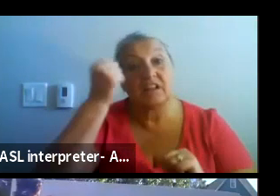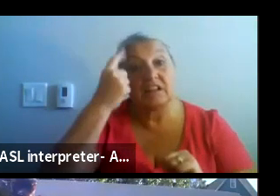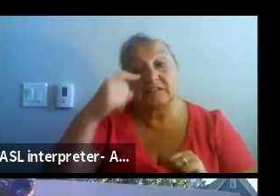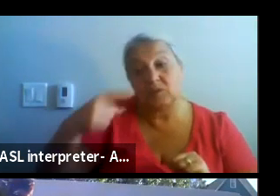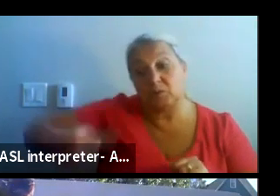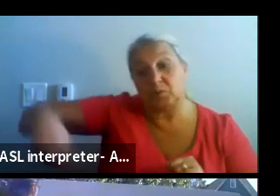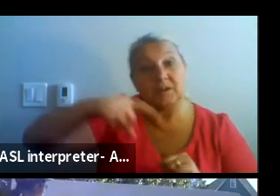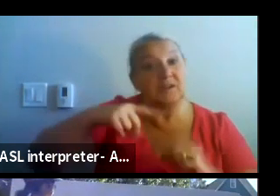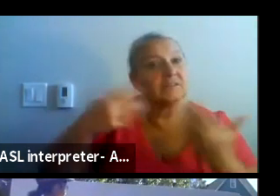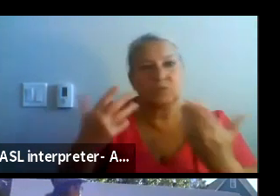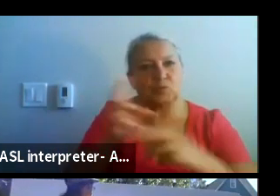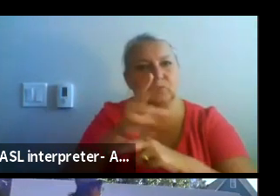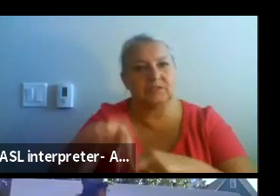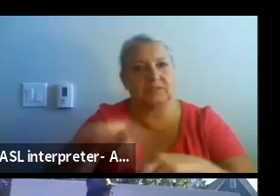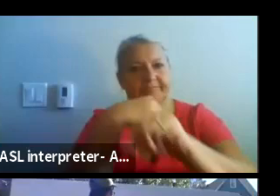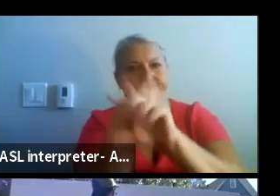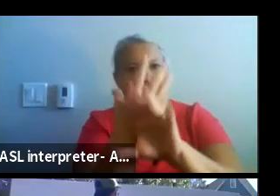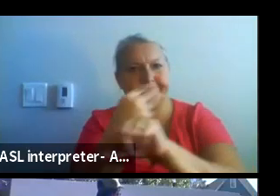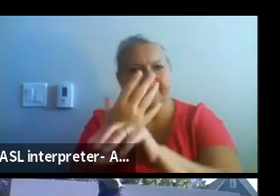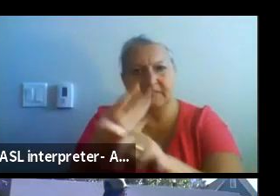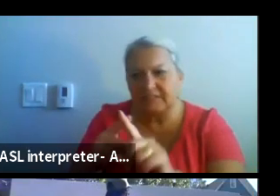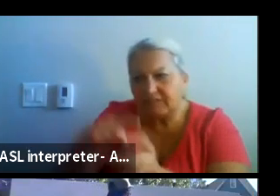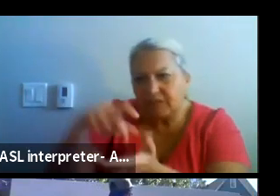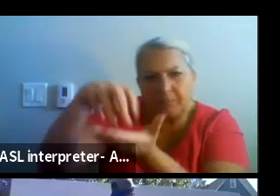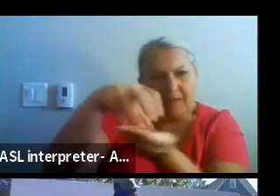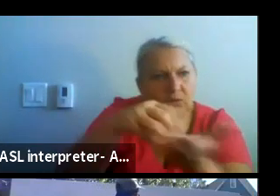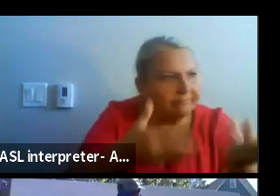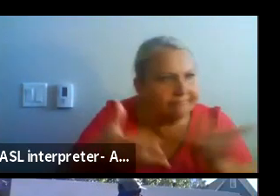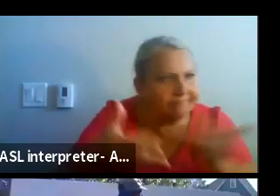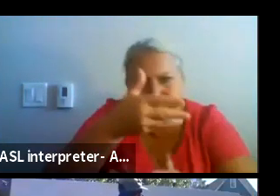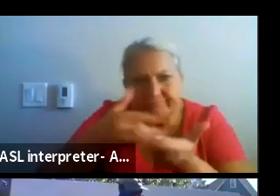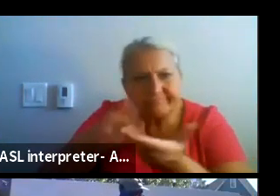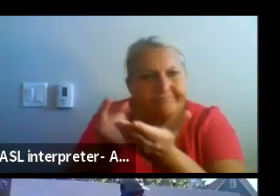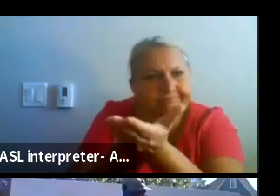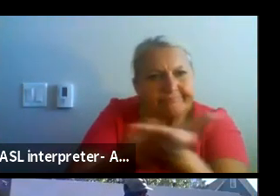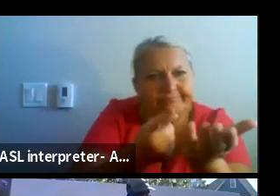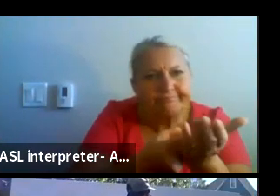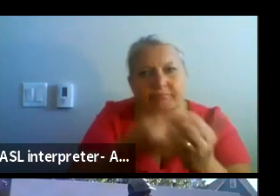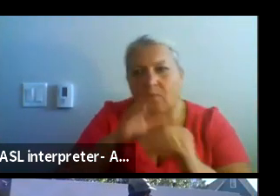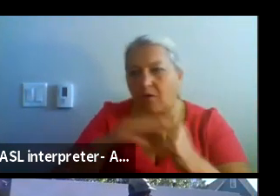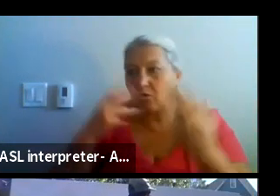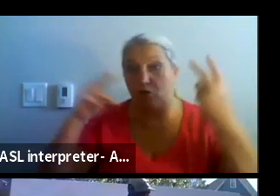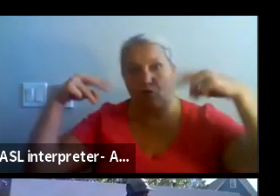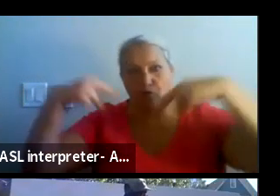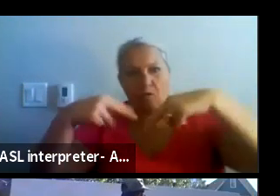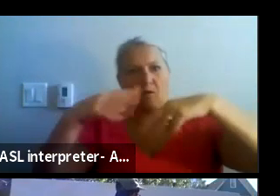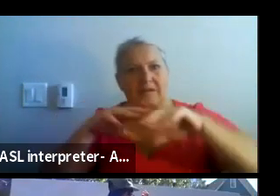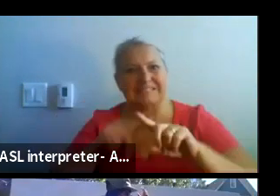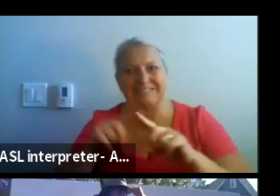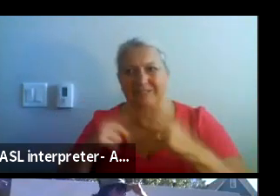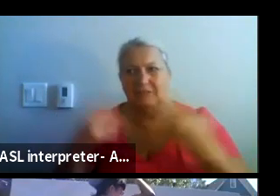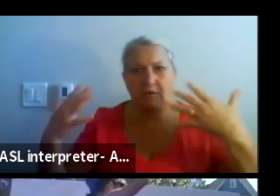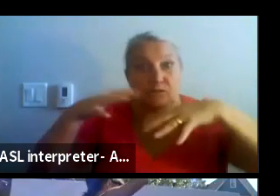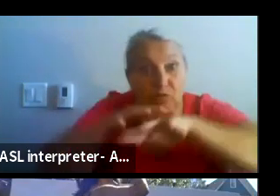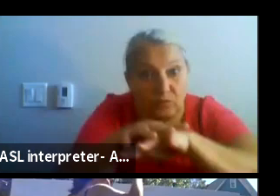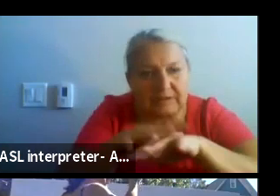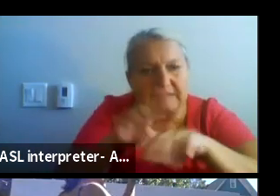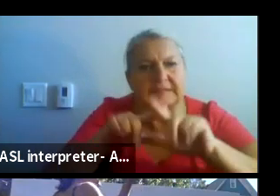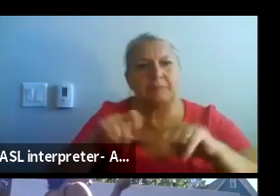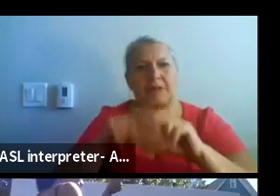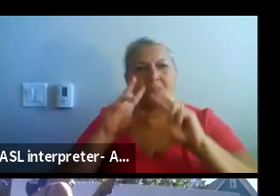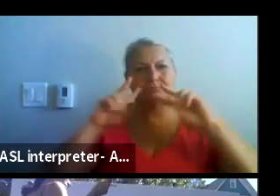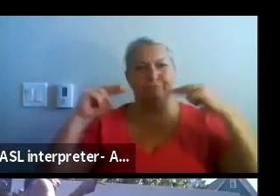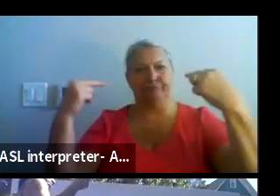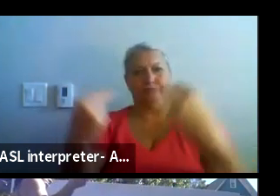gather to build relationships, to explore and document the critical convergences and divergences in our experiences